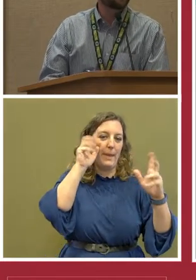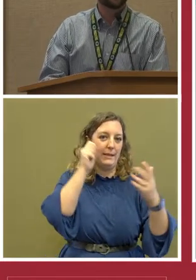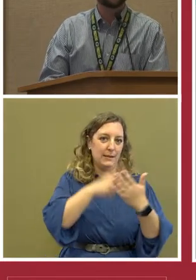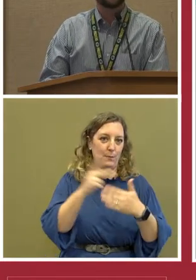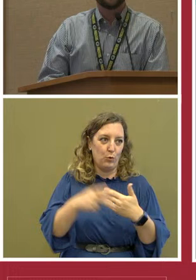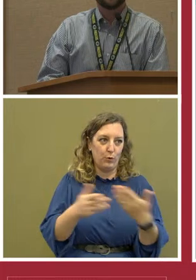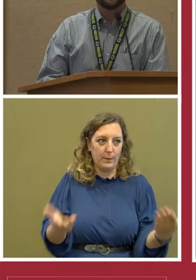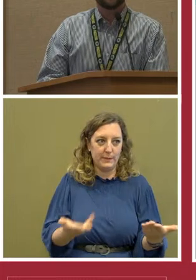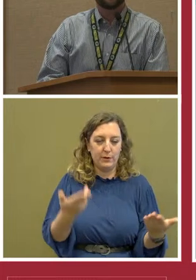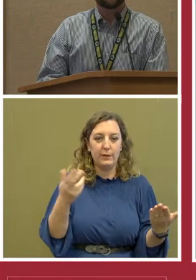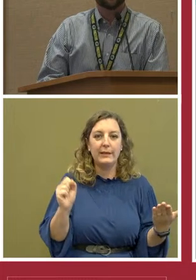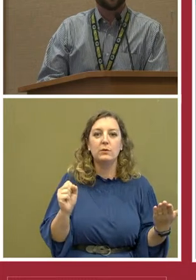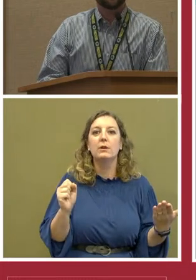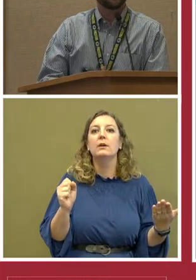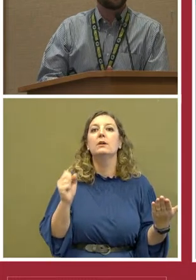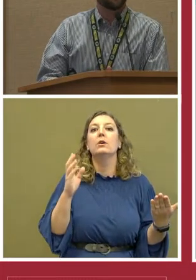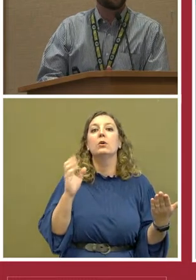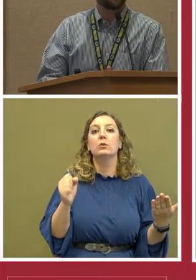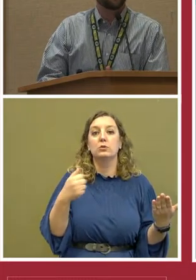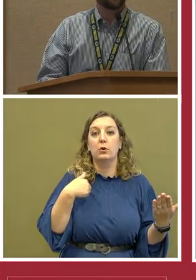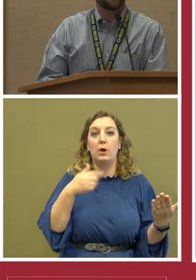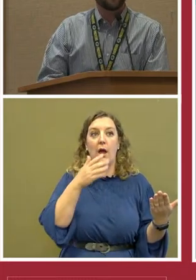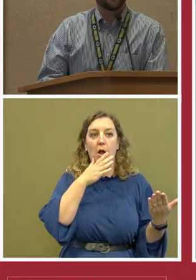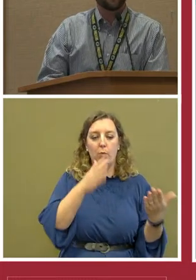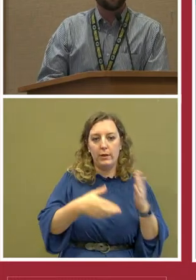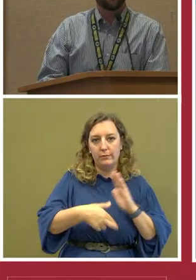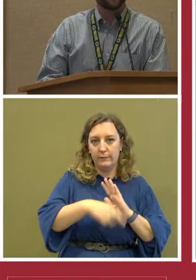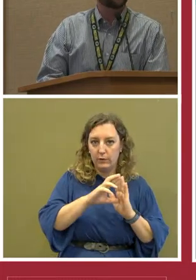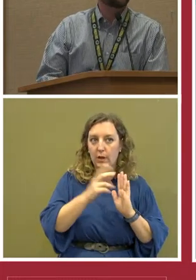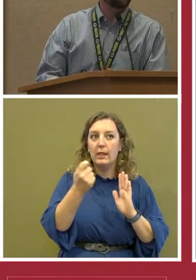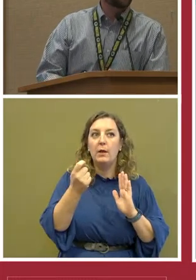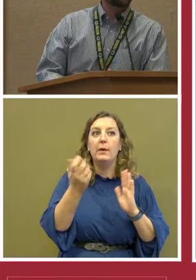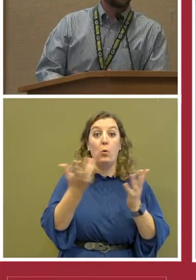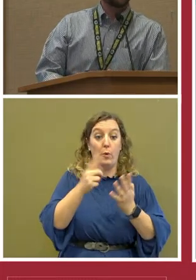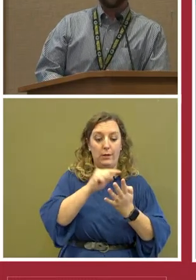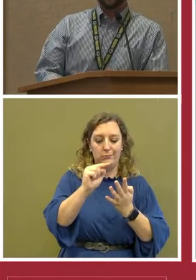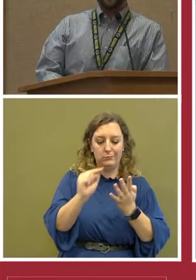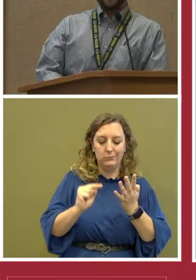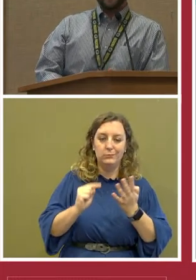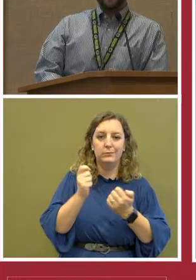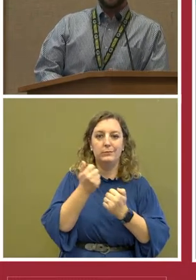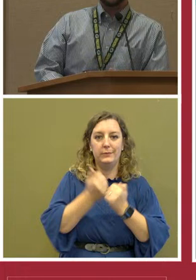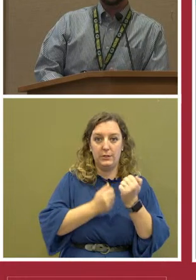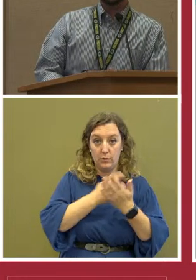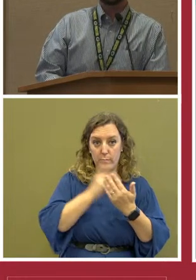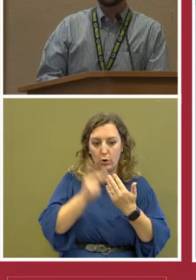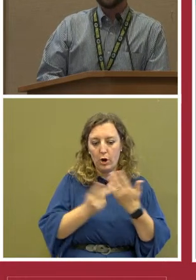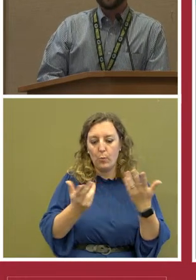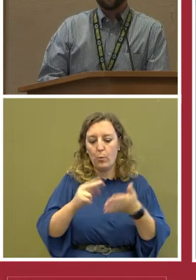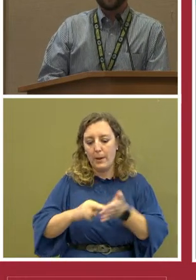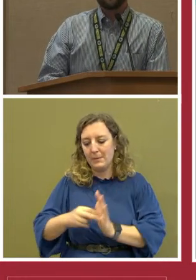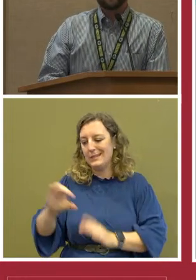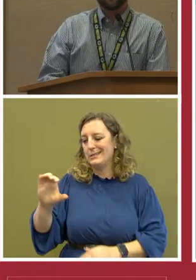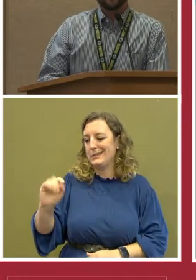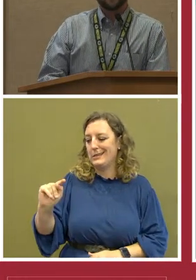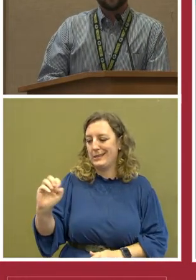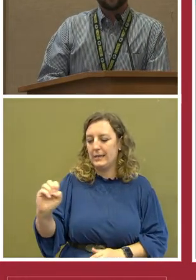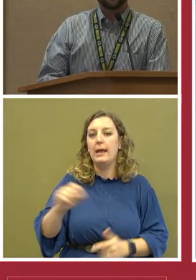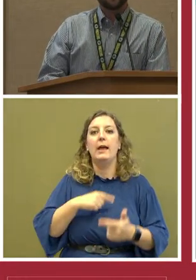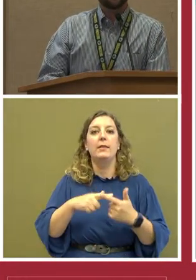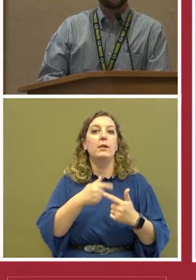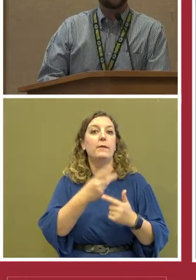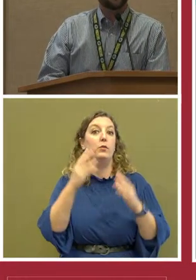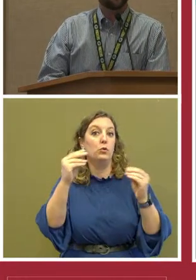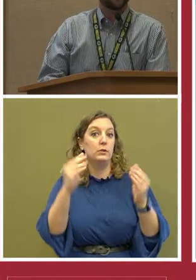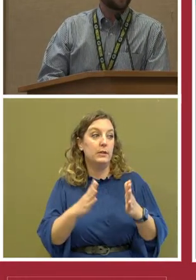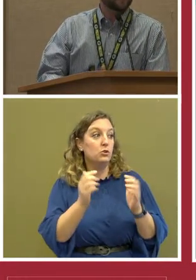in our high schools. And so I'm going to go over a little bit of what those programs are and what CTE is. And then we have a couple of teachers